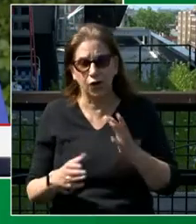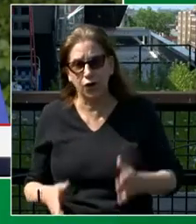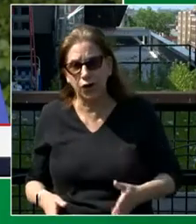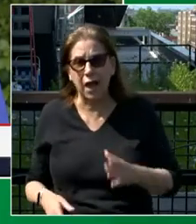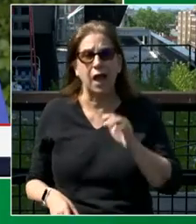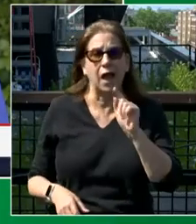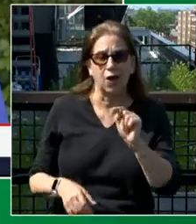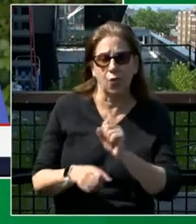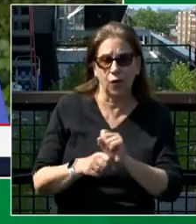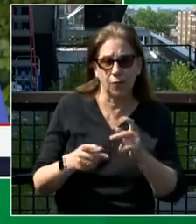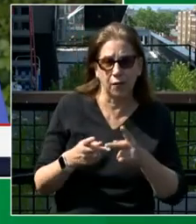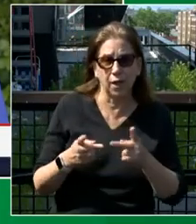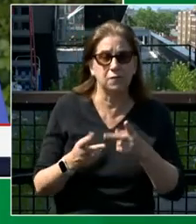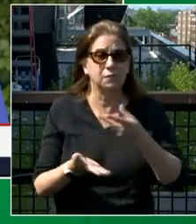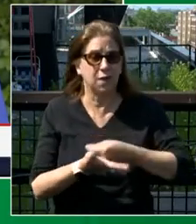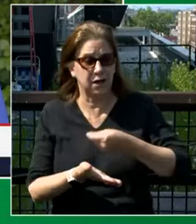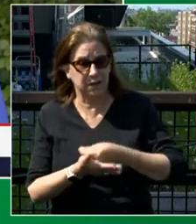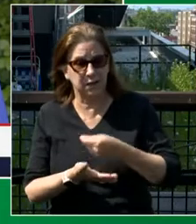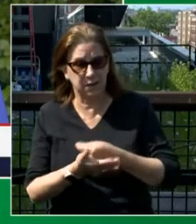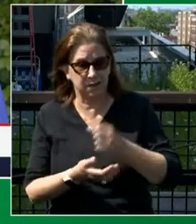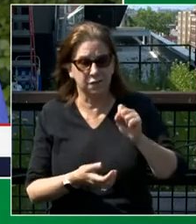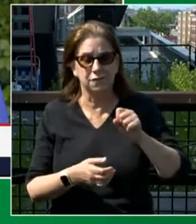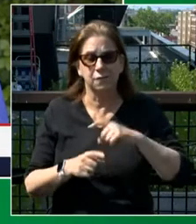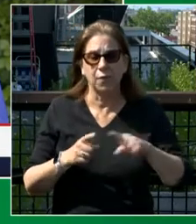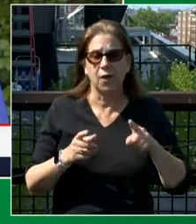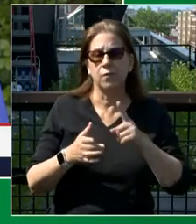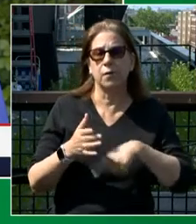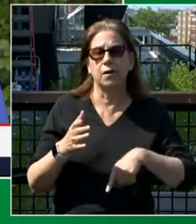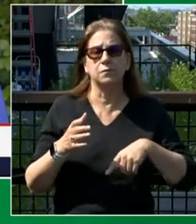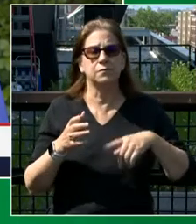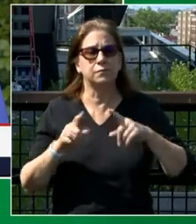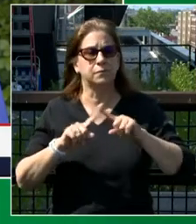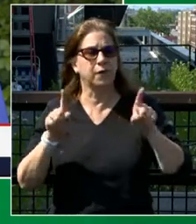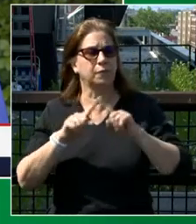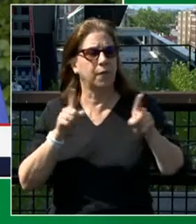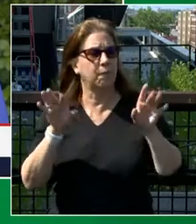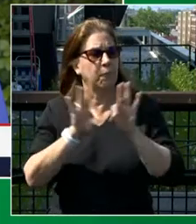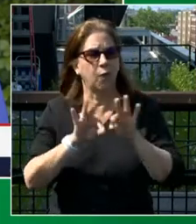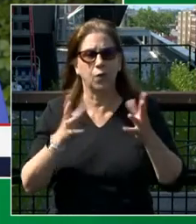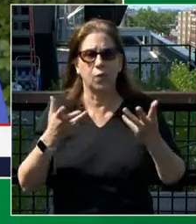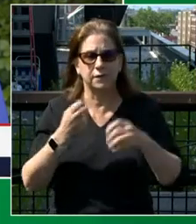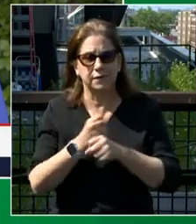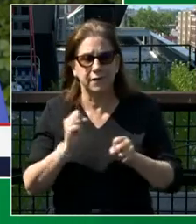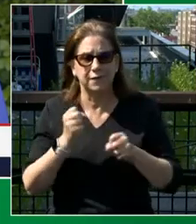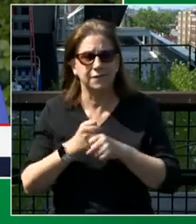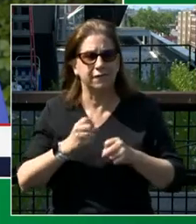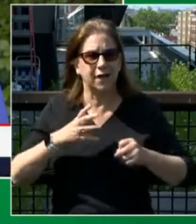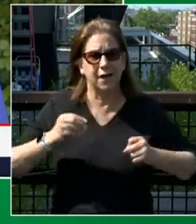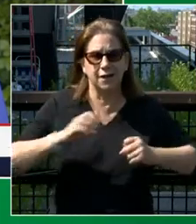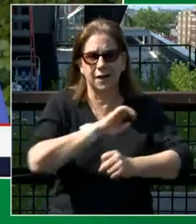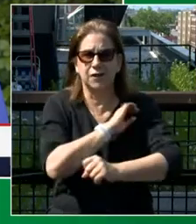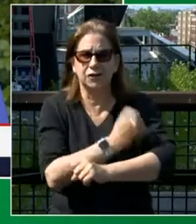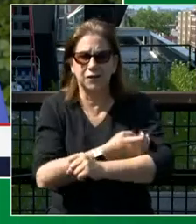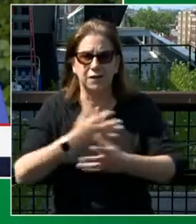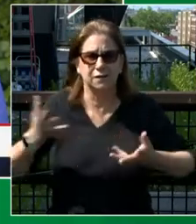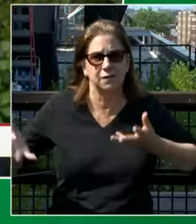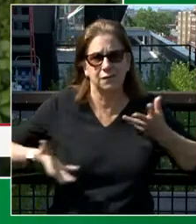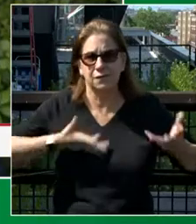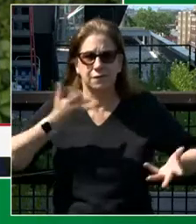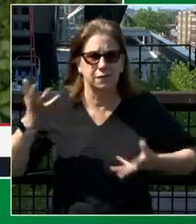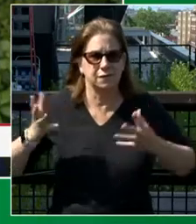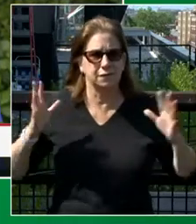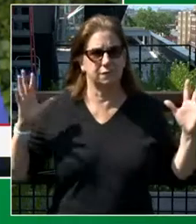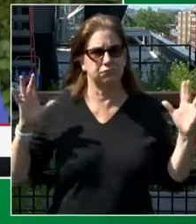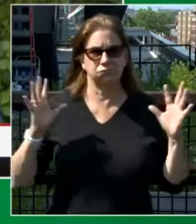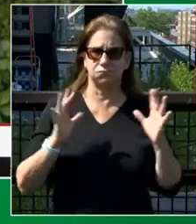in that. And what we're really excited about now is, now that we are returning slowly but surely to pre-pandemic all